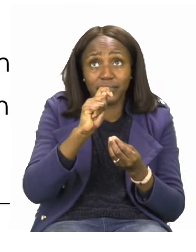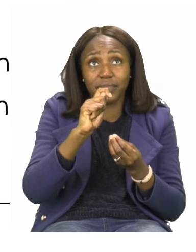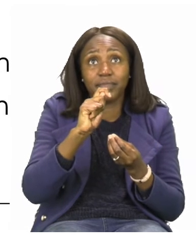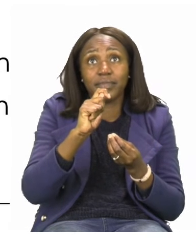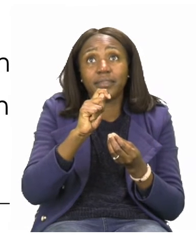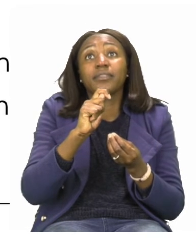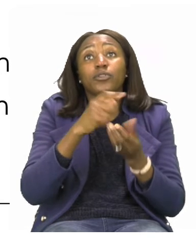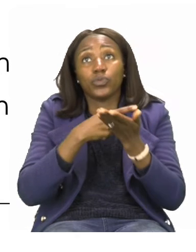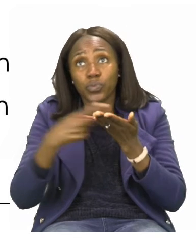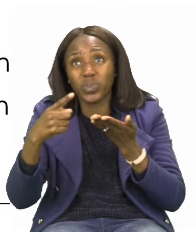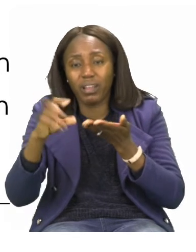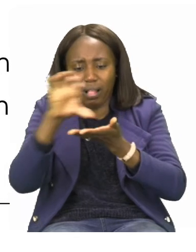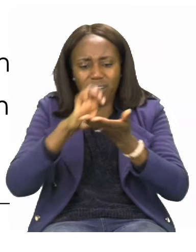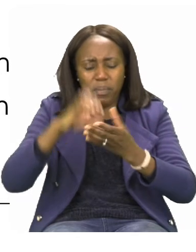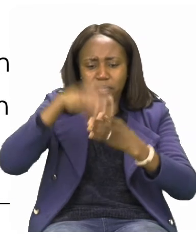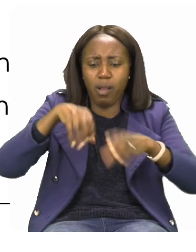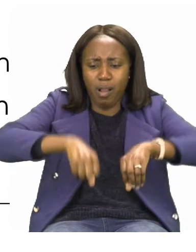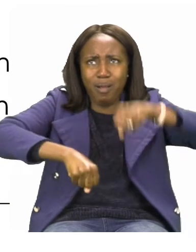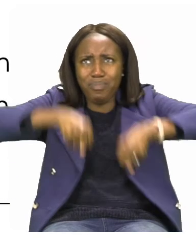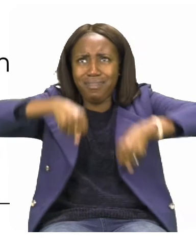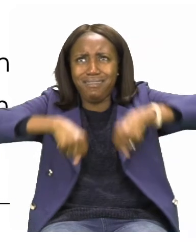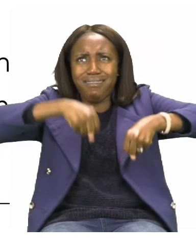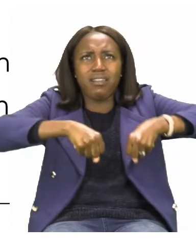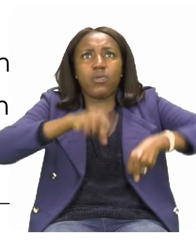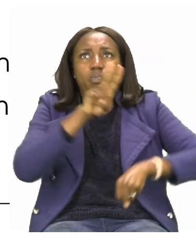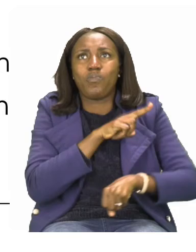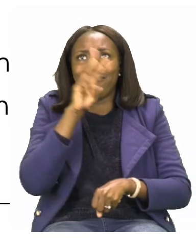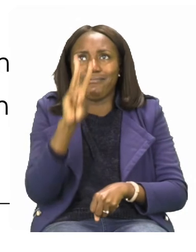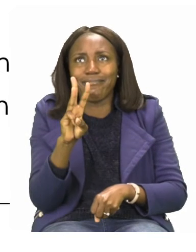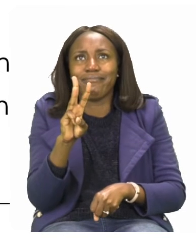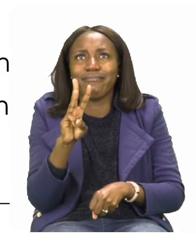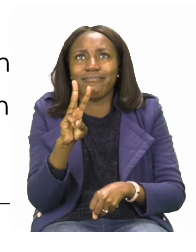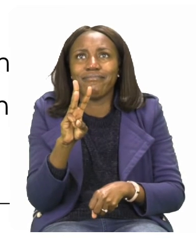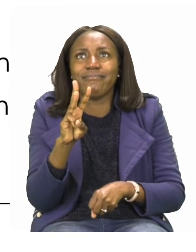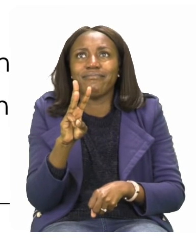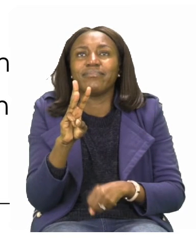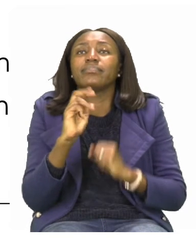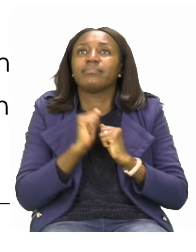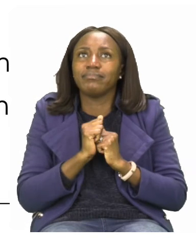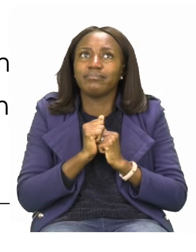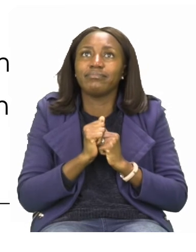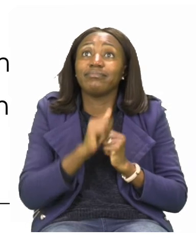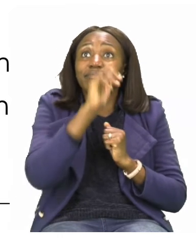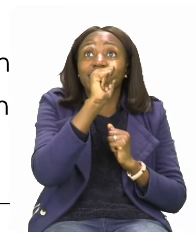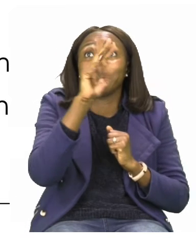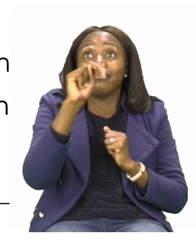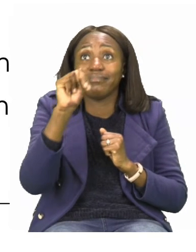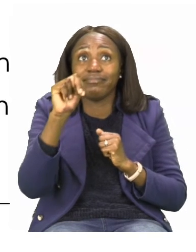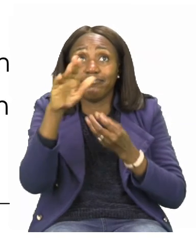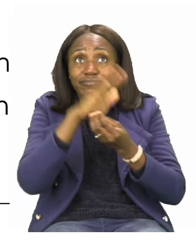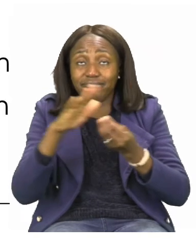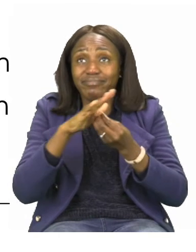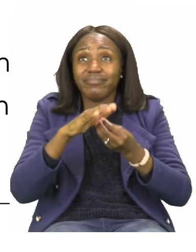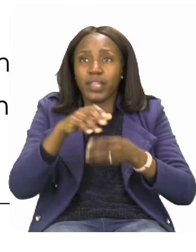Tangeni's family collects 23 bins of rubbish in a week. Anne's